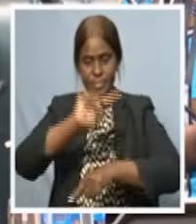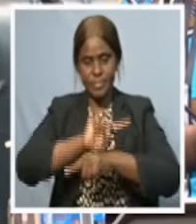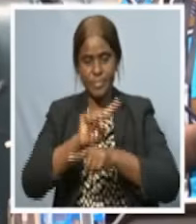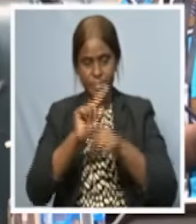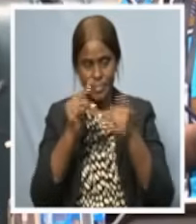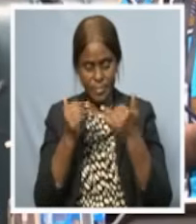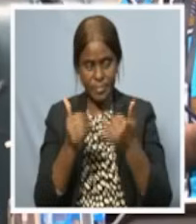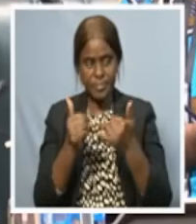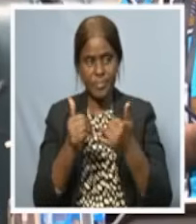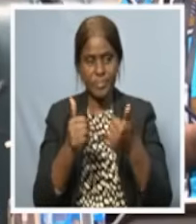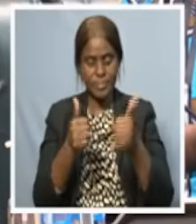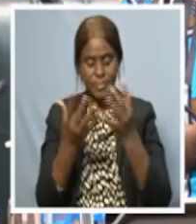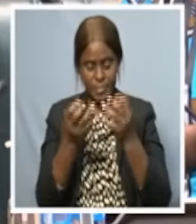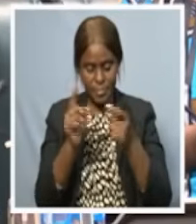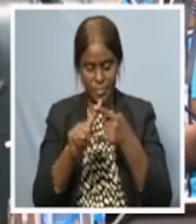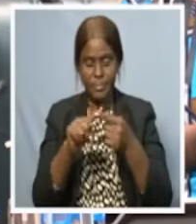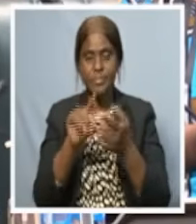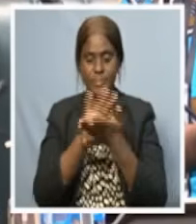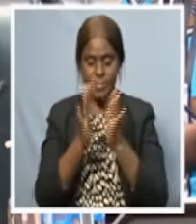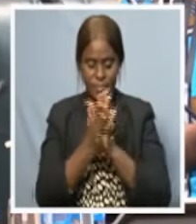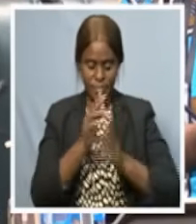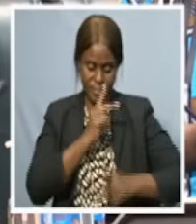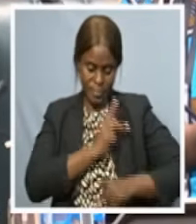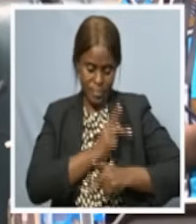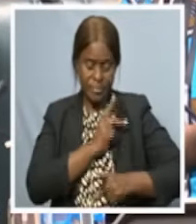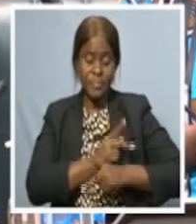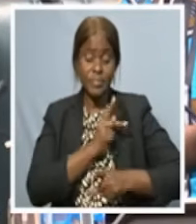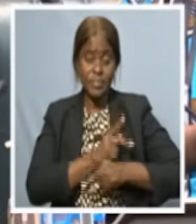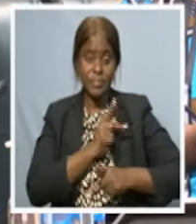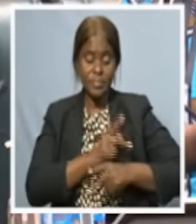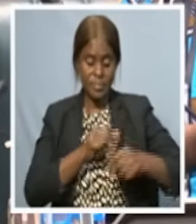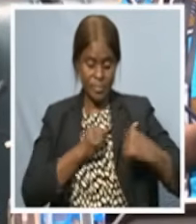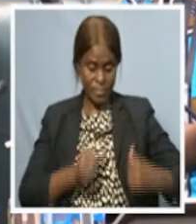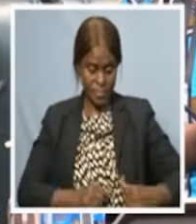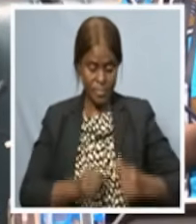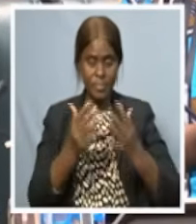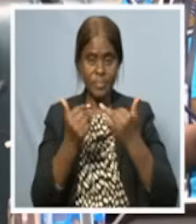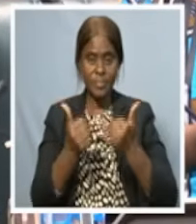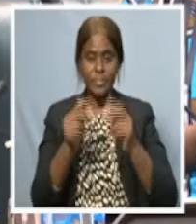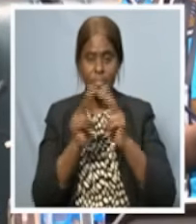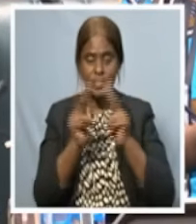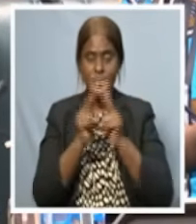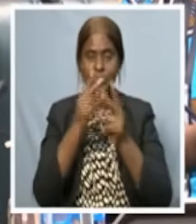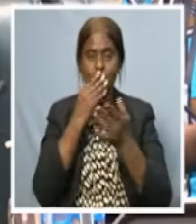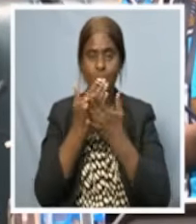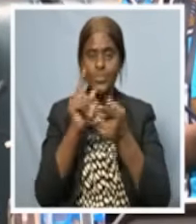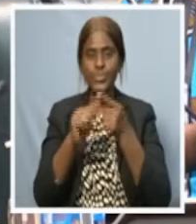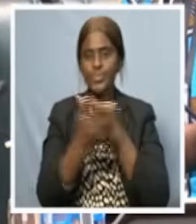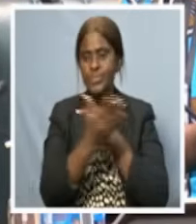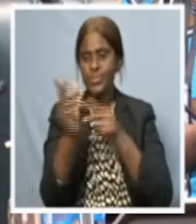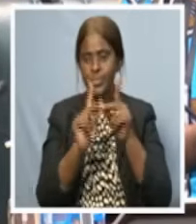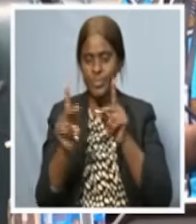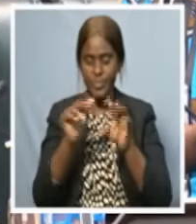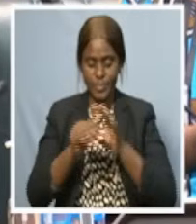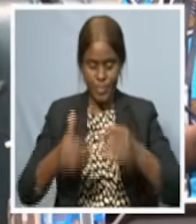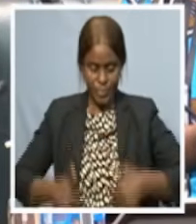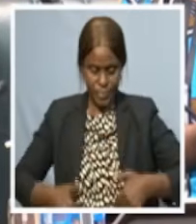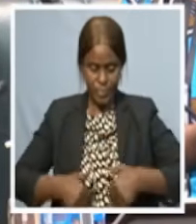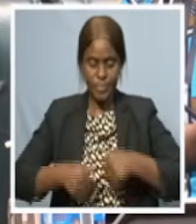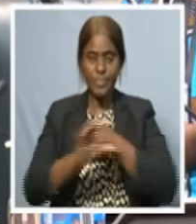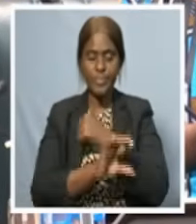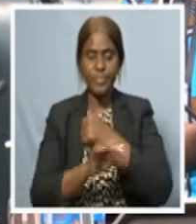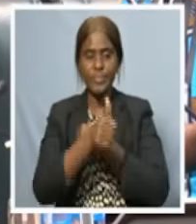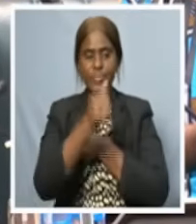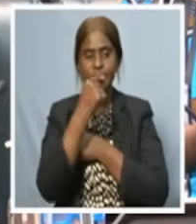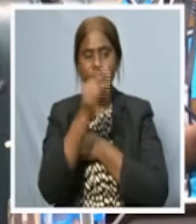Today, they want to be very kind-hearted. They want to be very good to these young people of this country